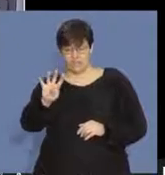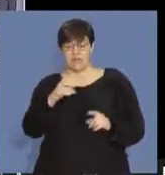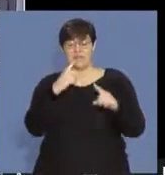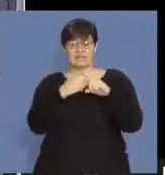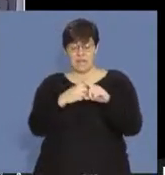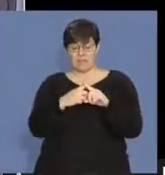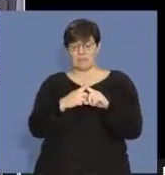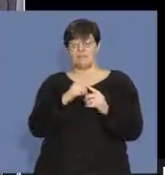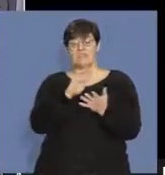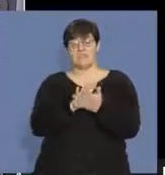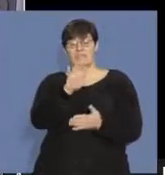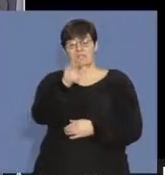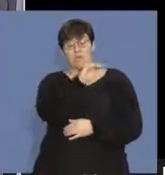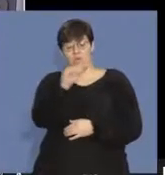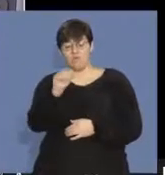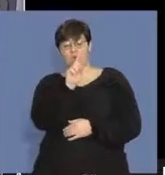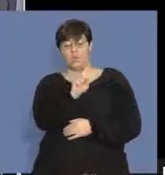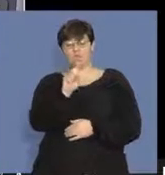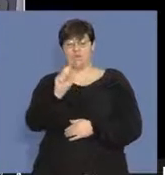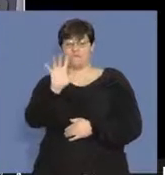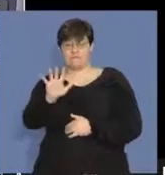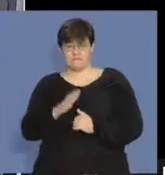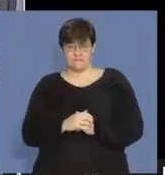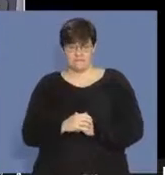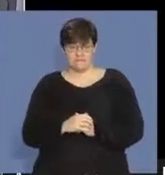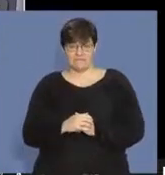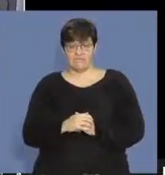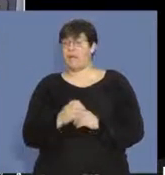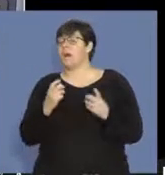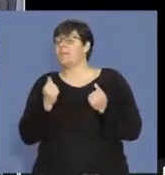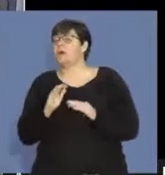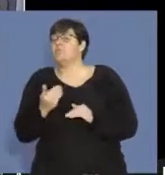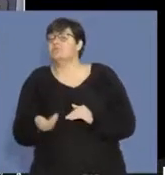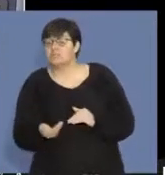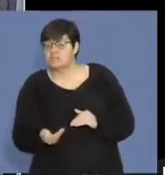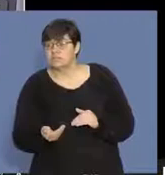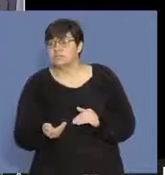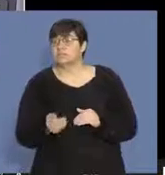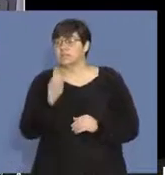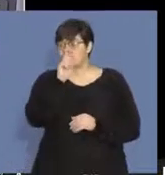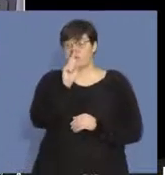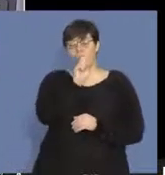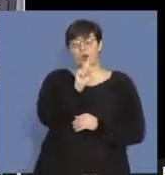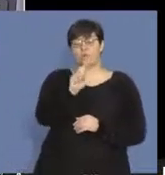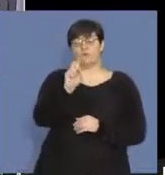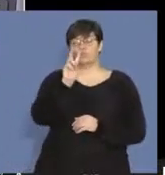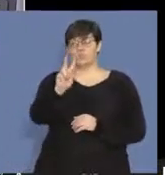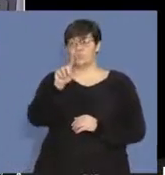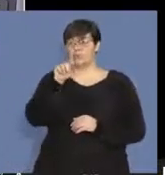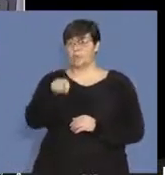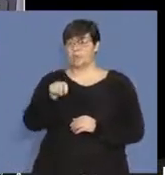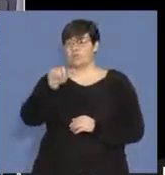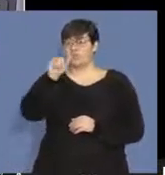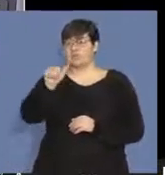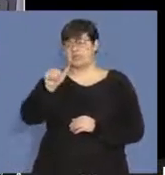864 times 15 divided by 115. And the amount is, clearly you can see,